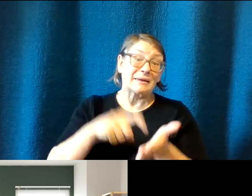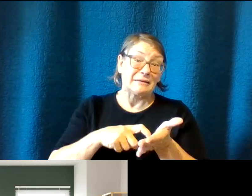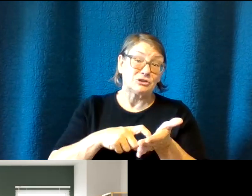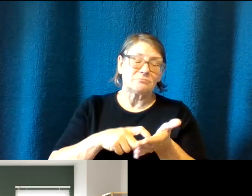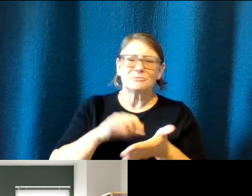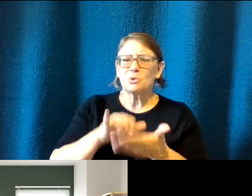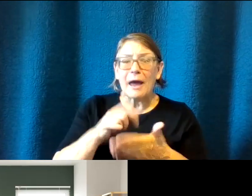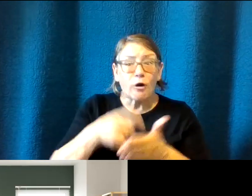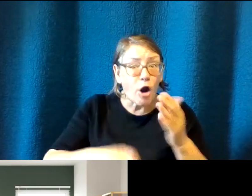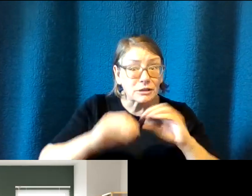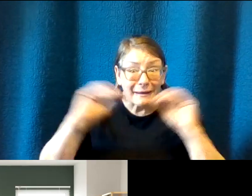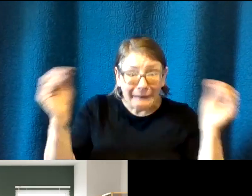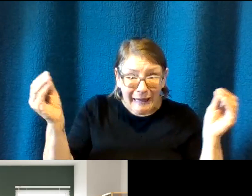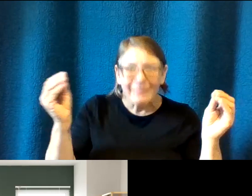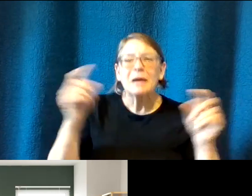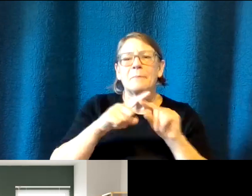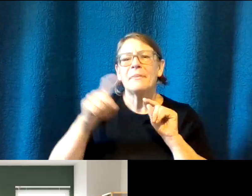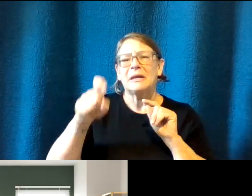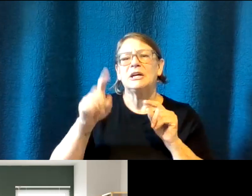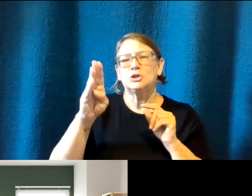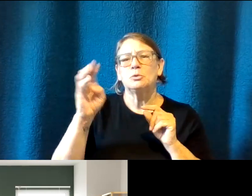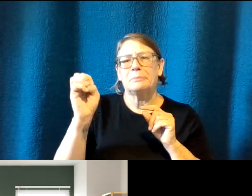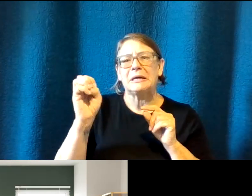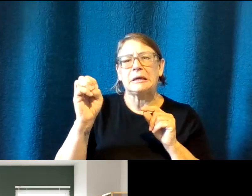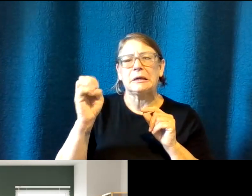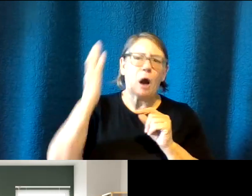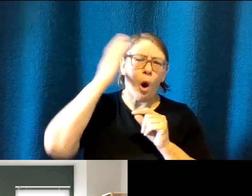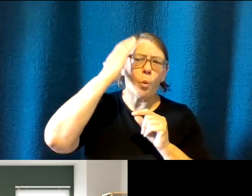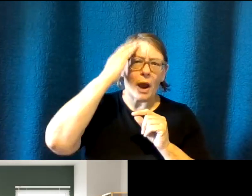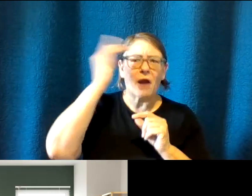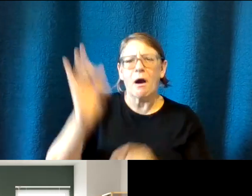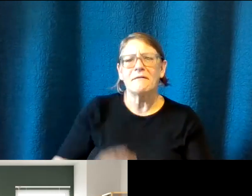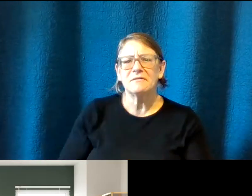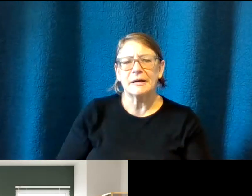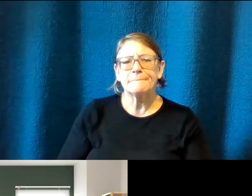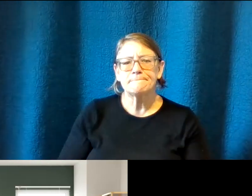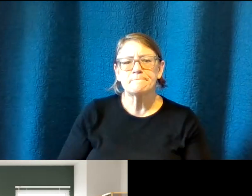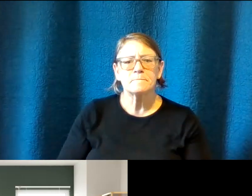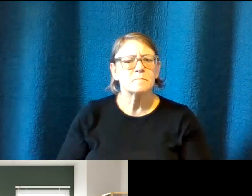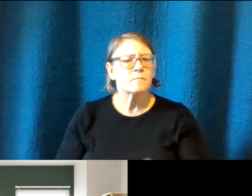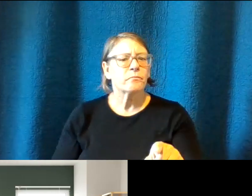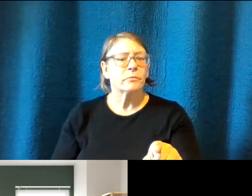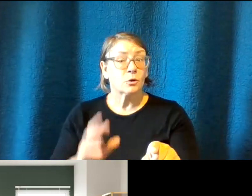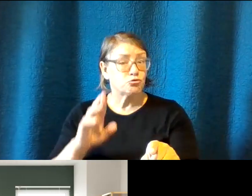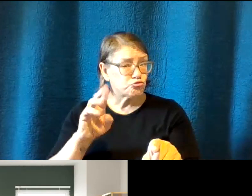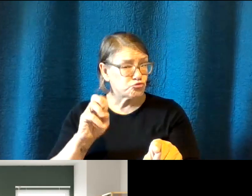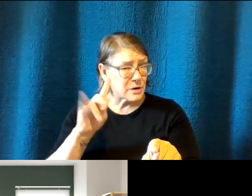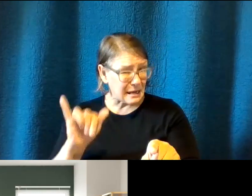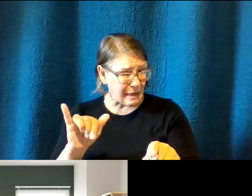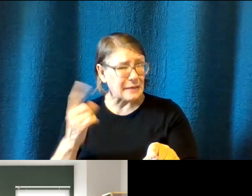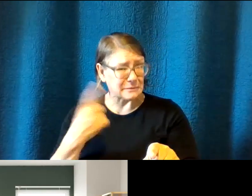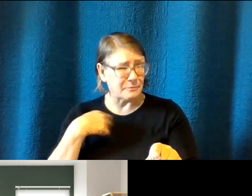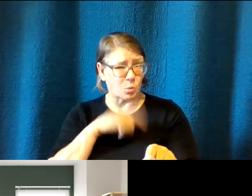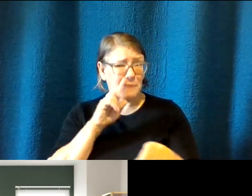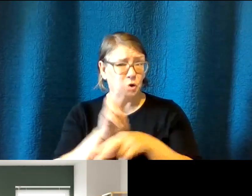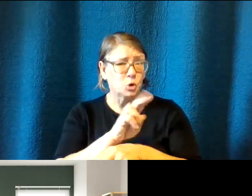cost nothing, but they just need to be aware of. Enabled. So, free things. The relay is something that we have used with